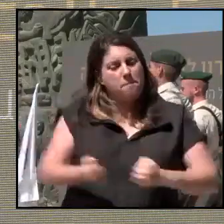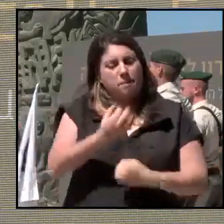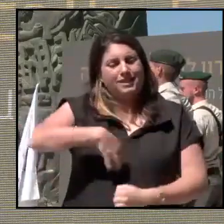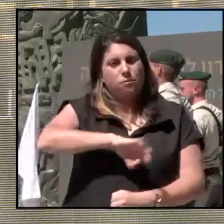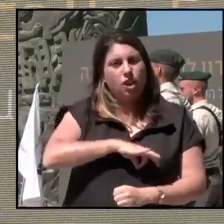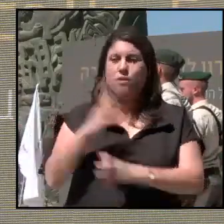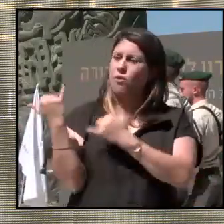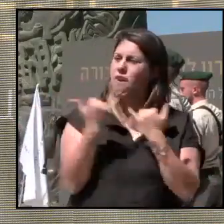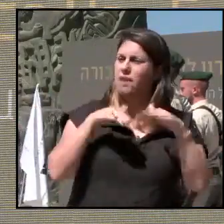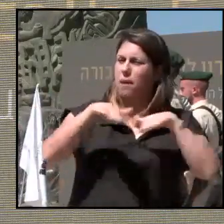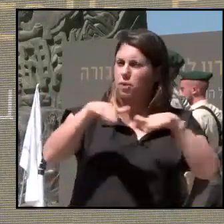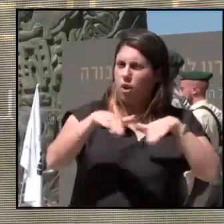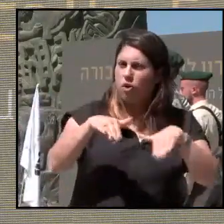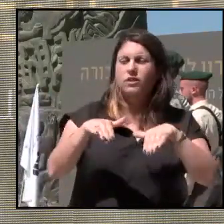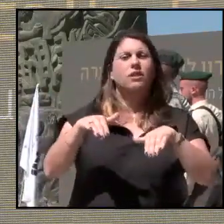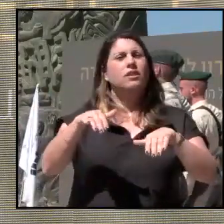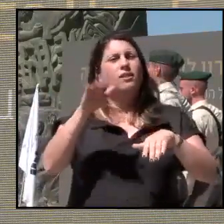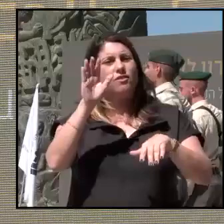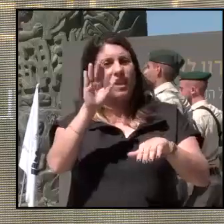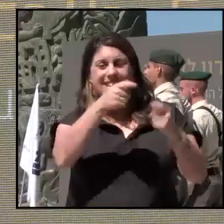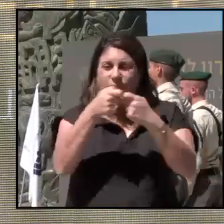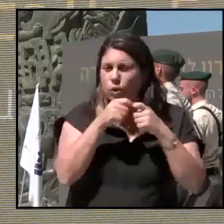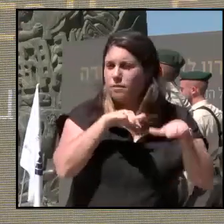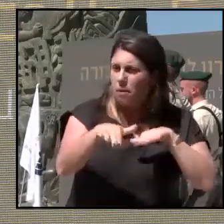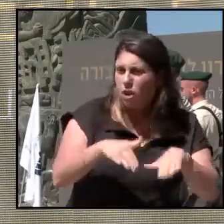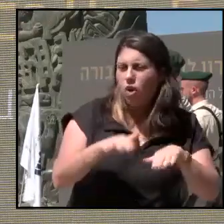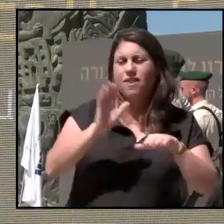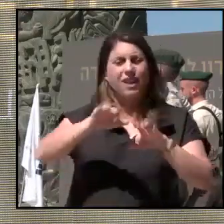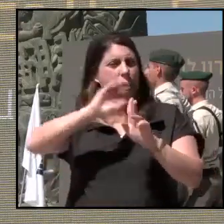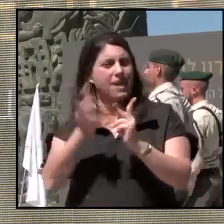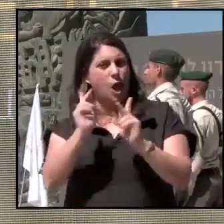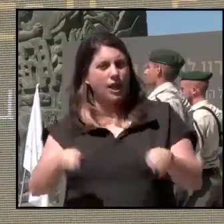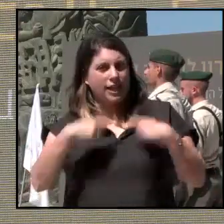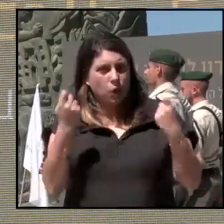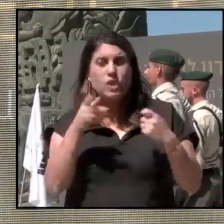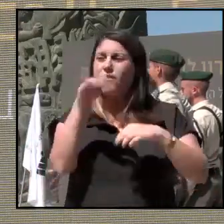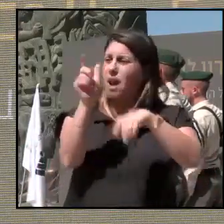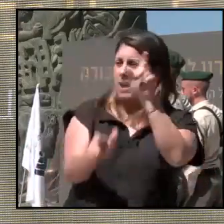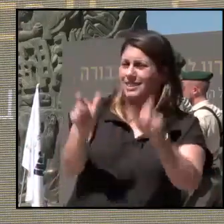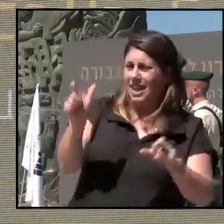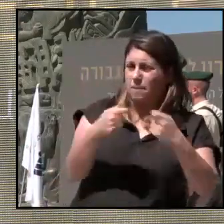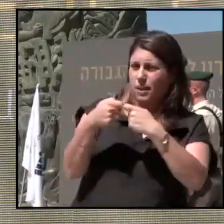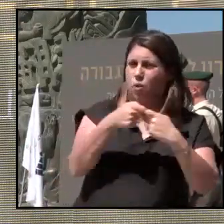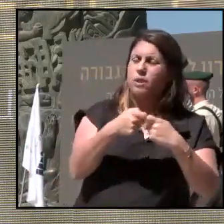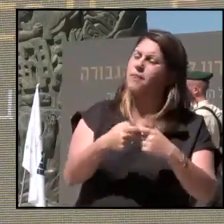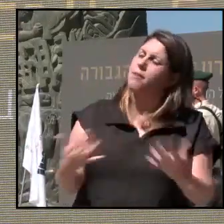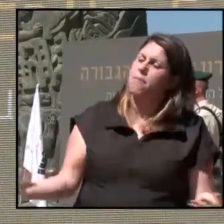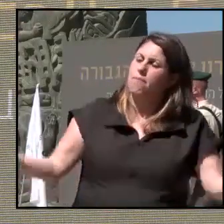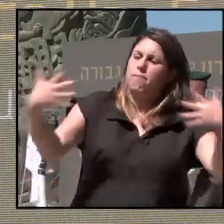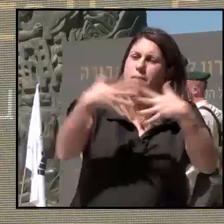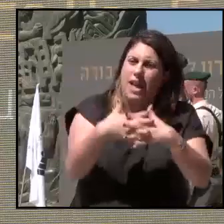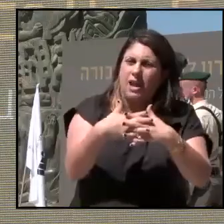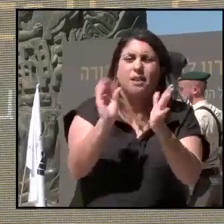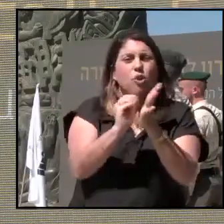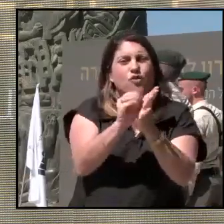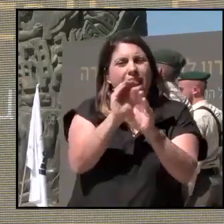bringing governments, intergovernmental bodies, the education community, and civil society closer together to fully